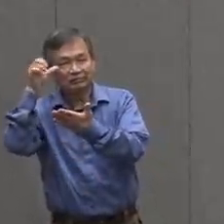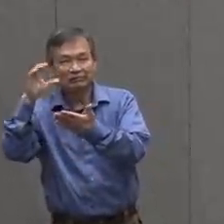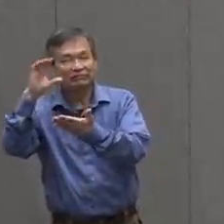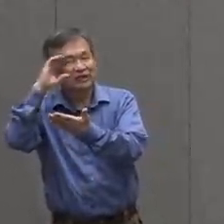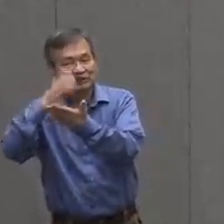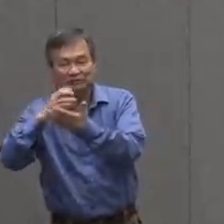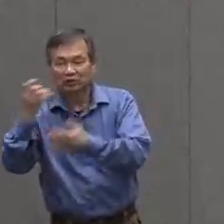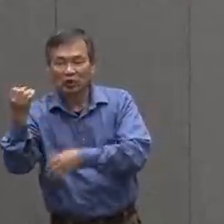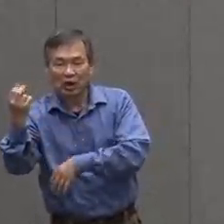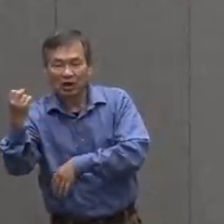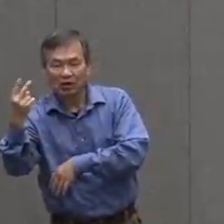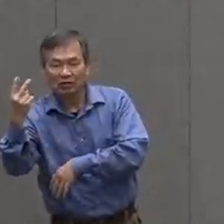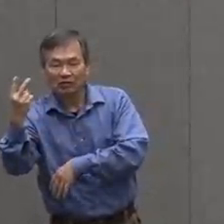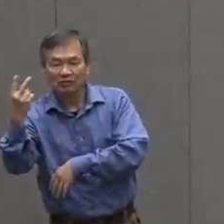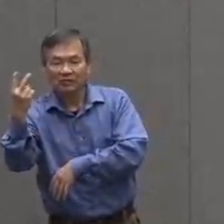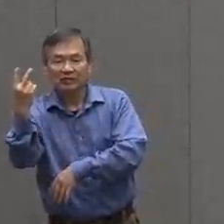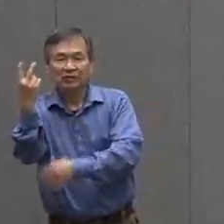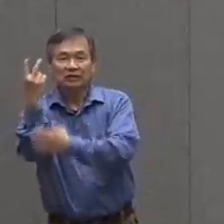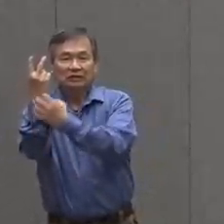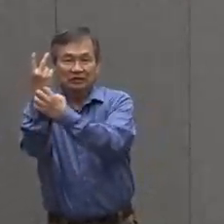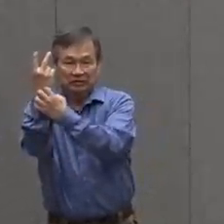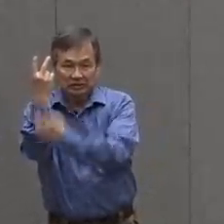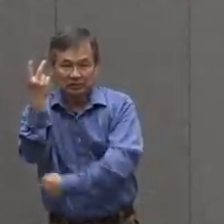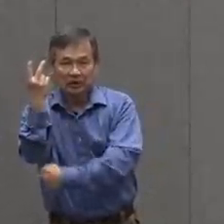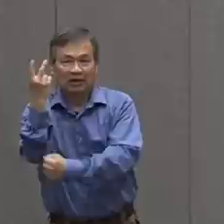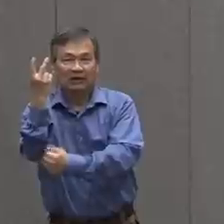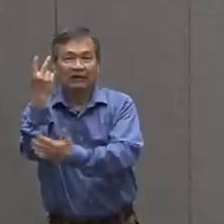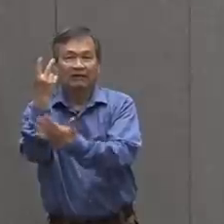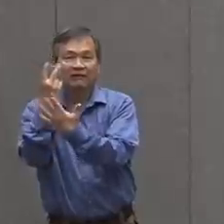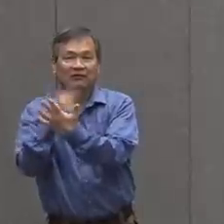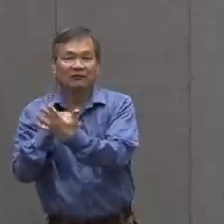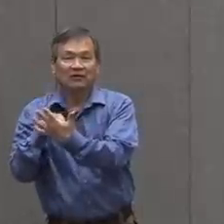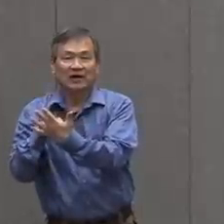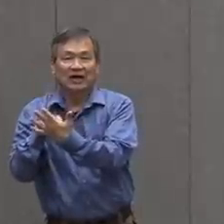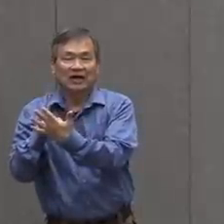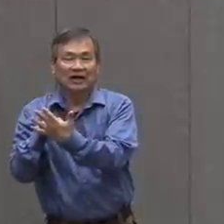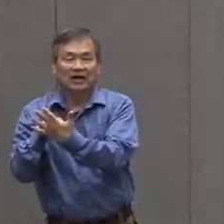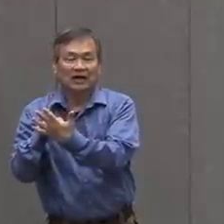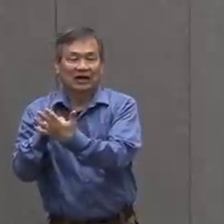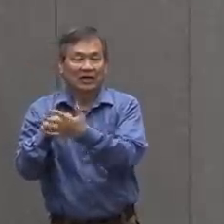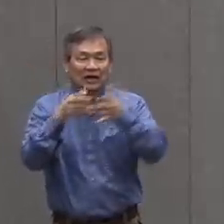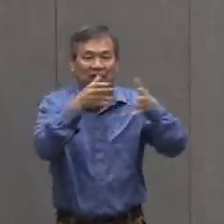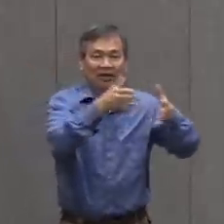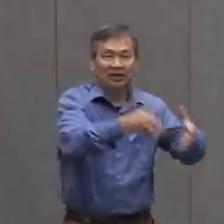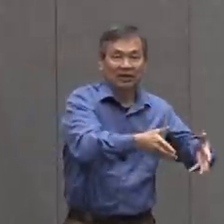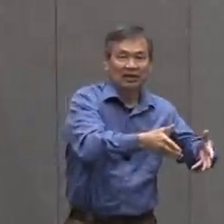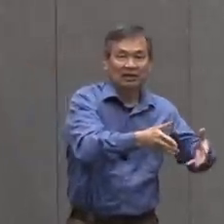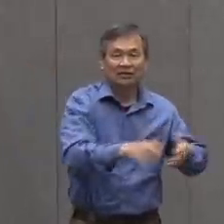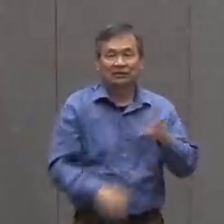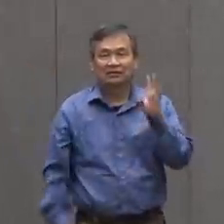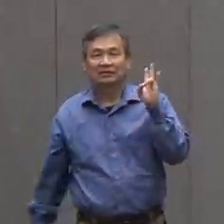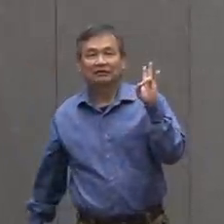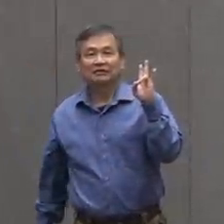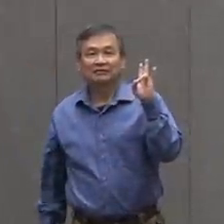and I took away 5 stickers, I had 7 stickers